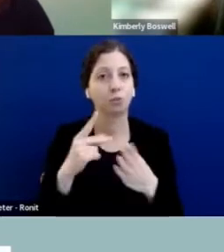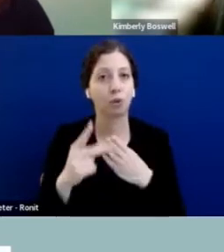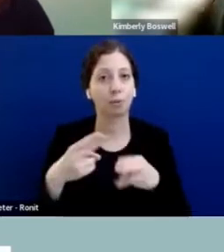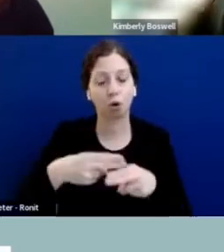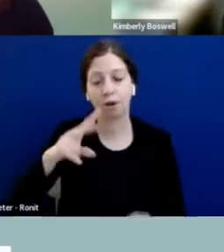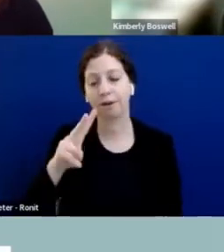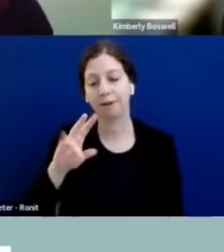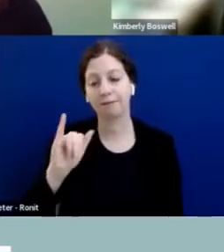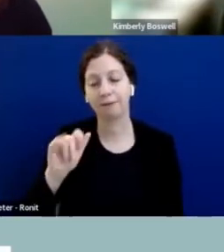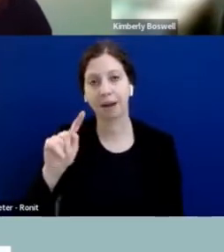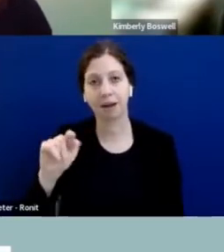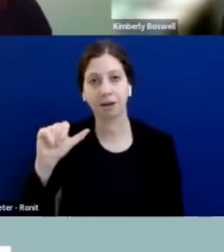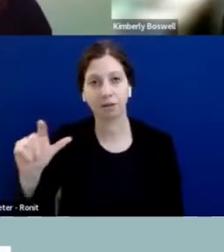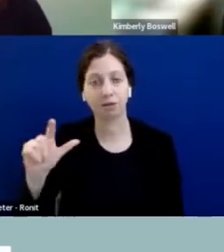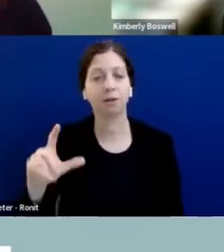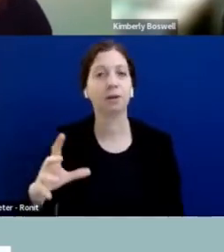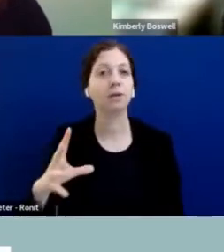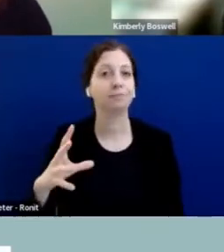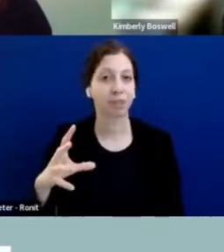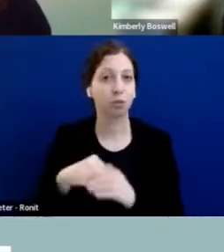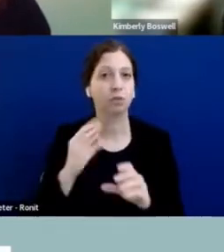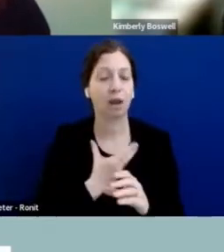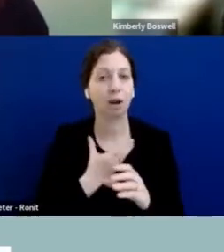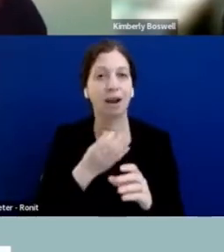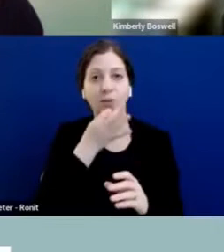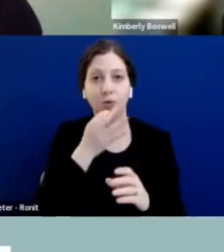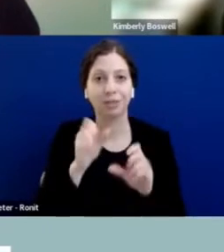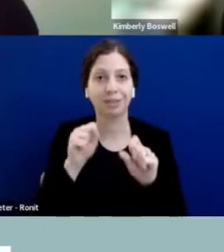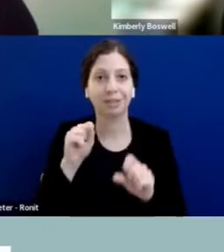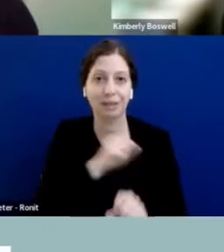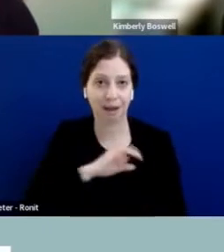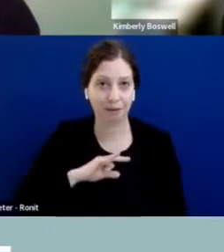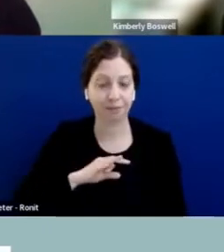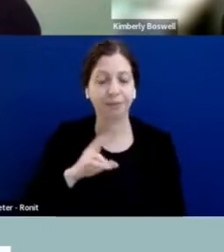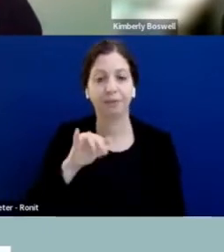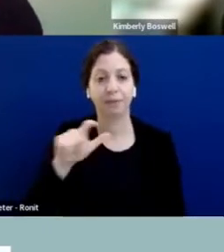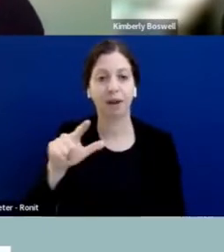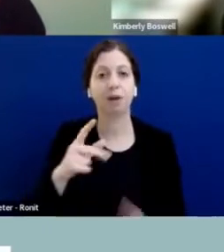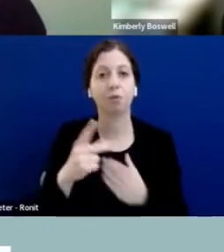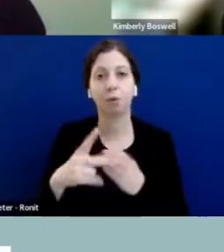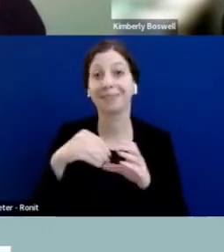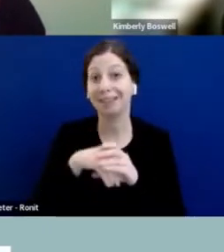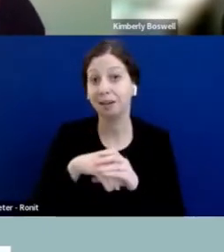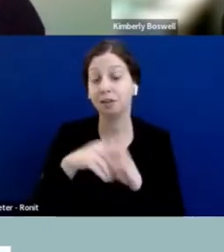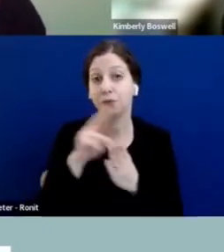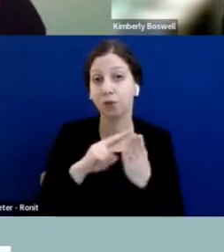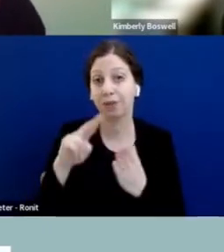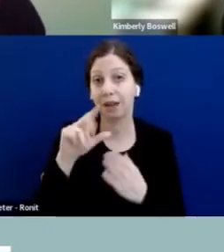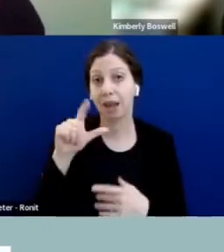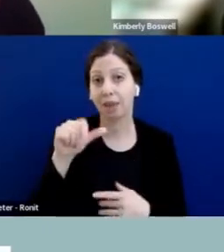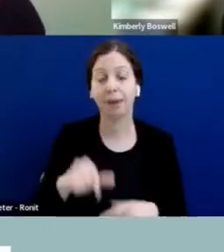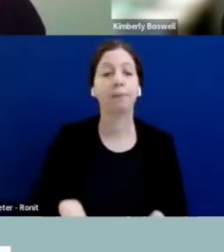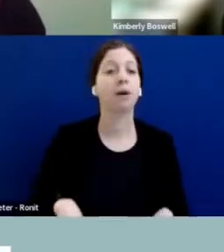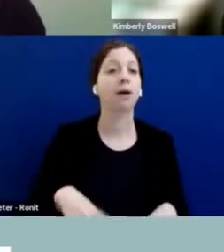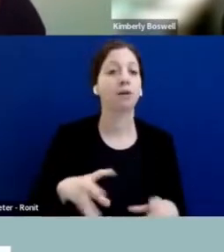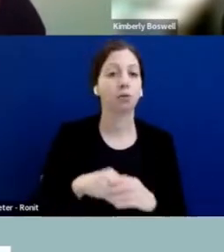which houses our expert staff. The VITAL program resides within the University of Alabama and improves wellness across